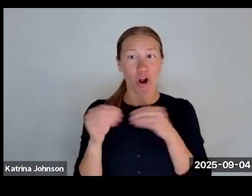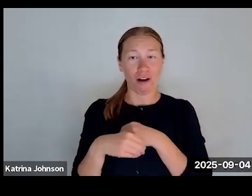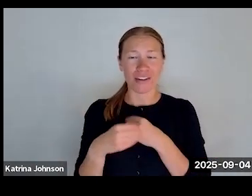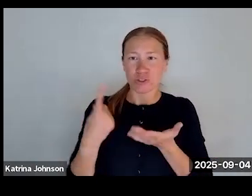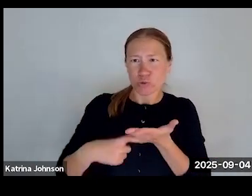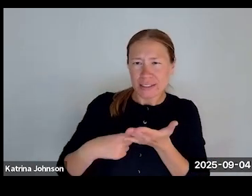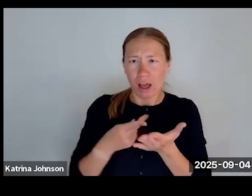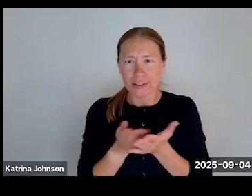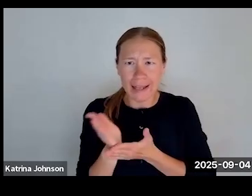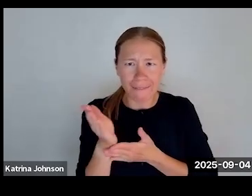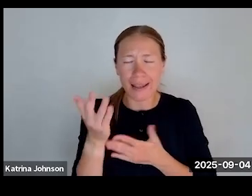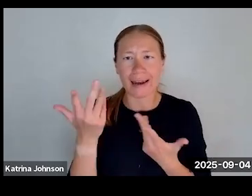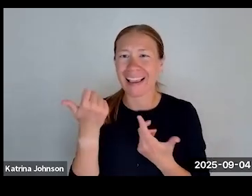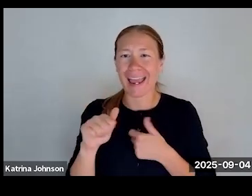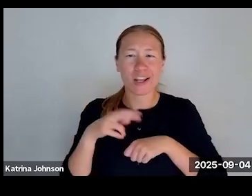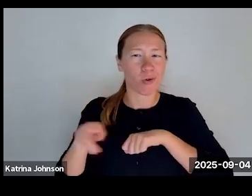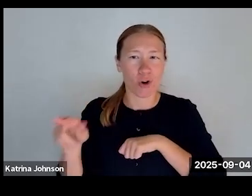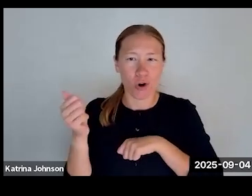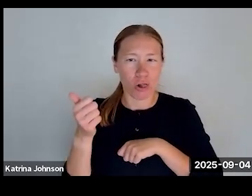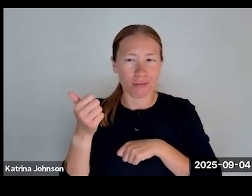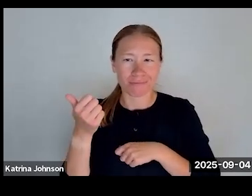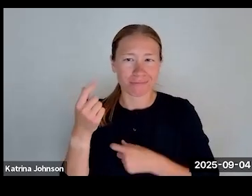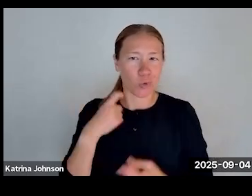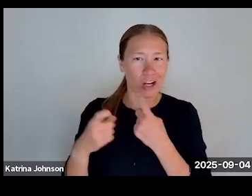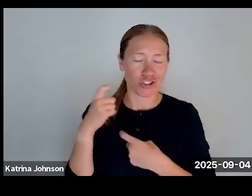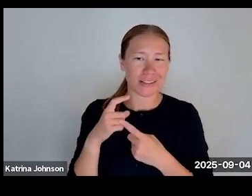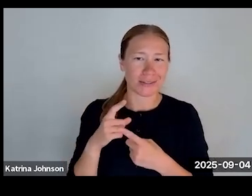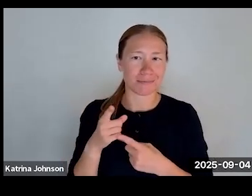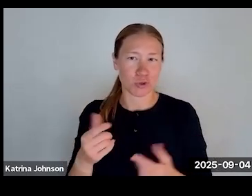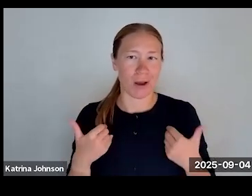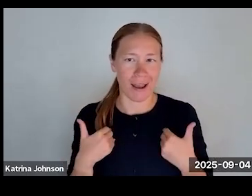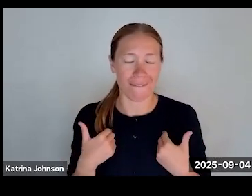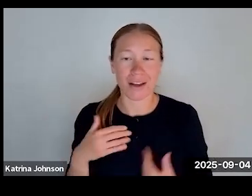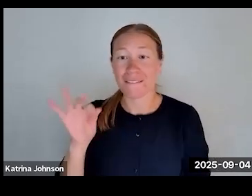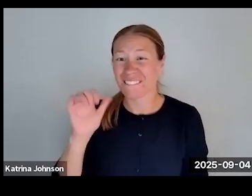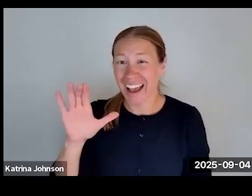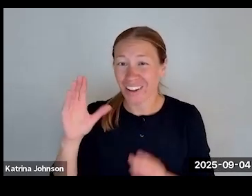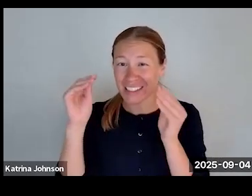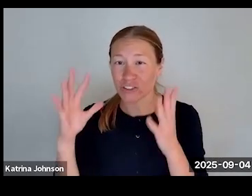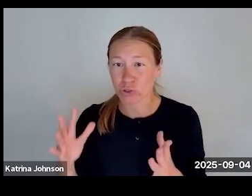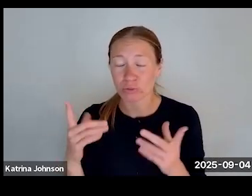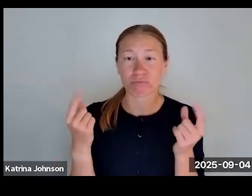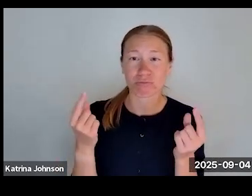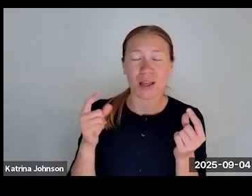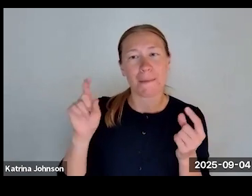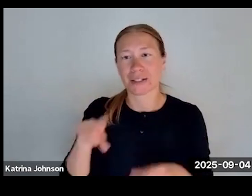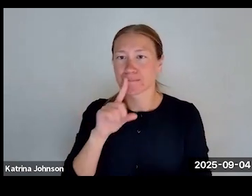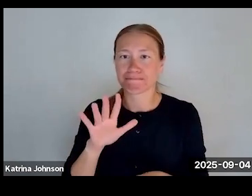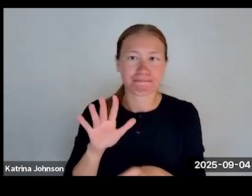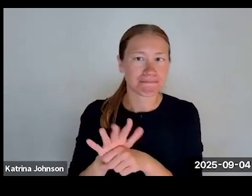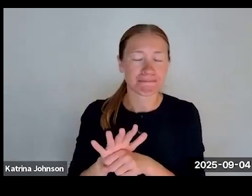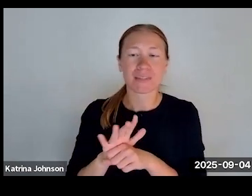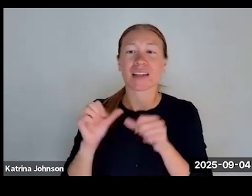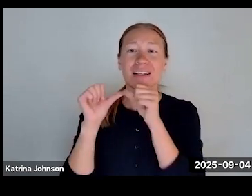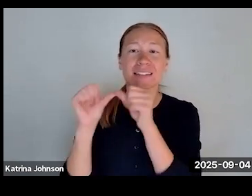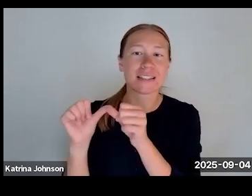navigating any referral questions that you might have. Faculty and instructors must ensure they're consistently